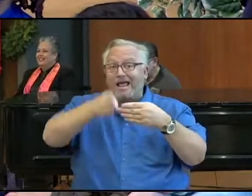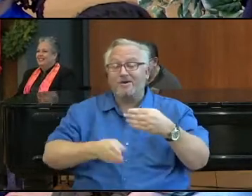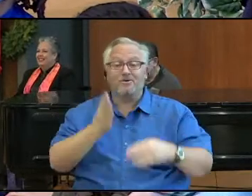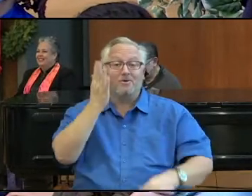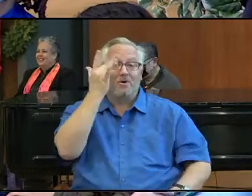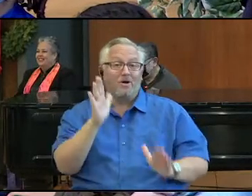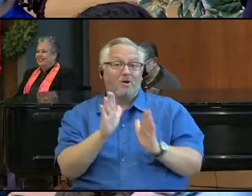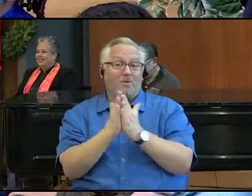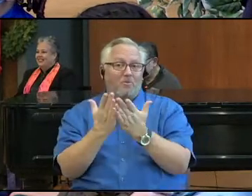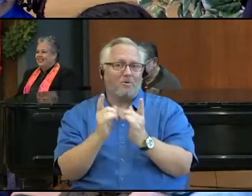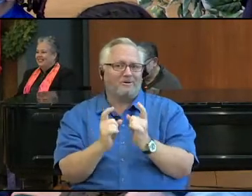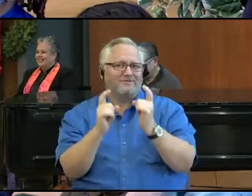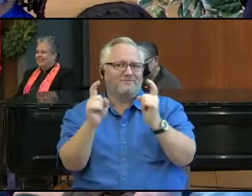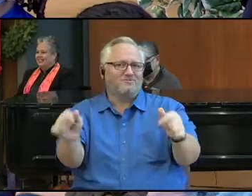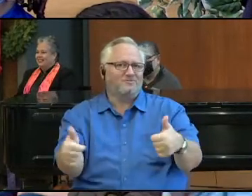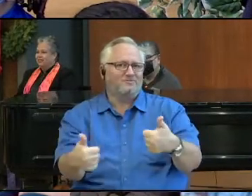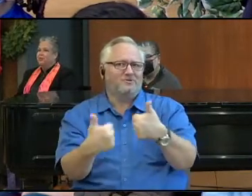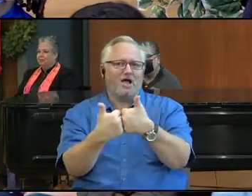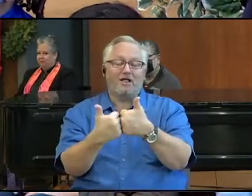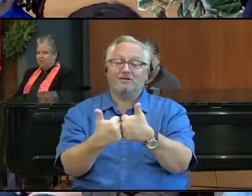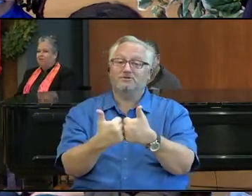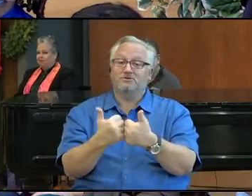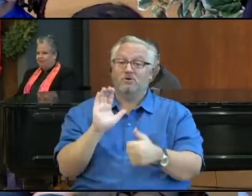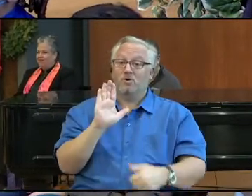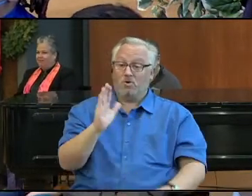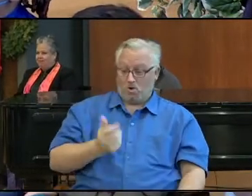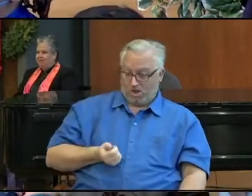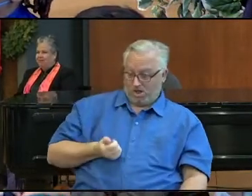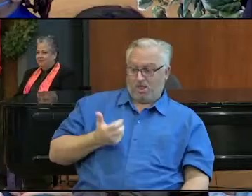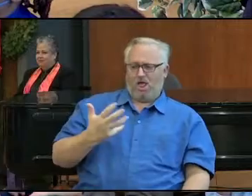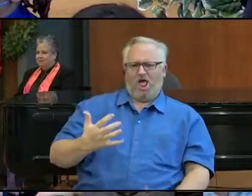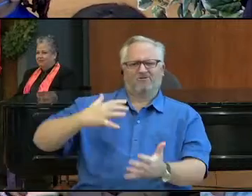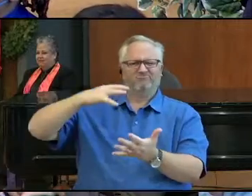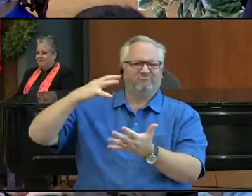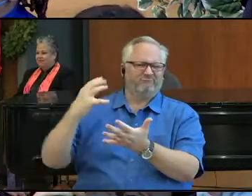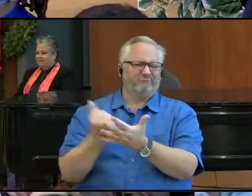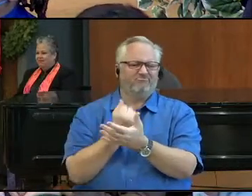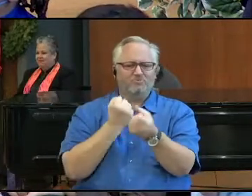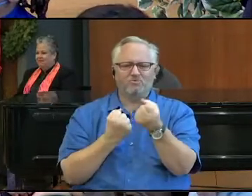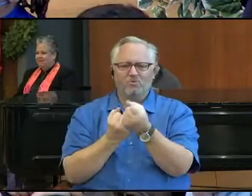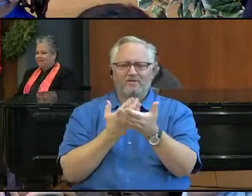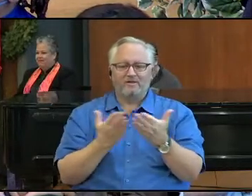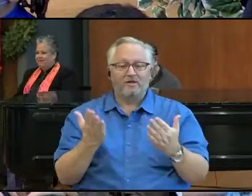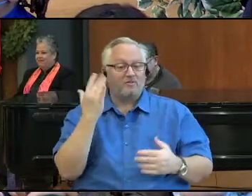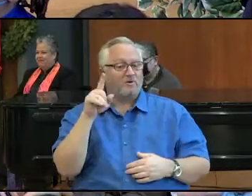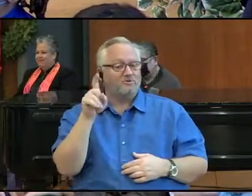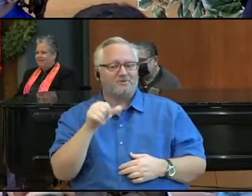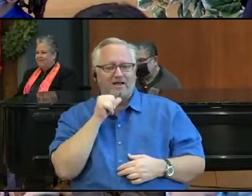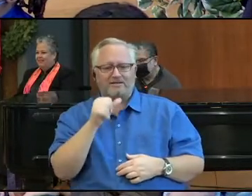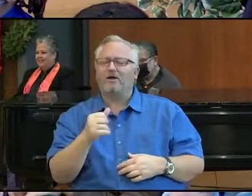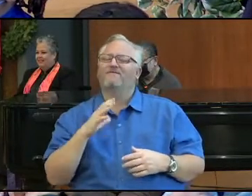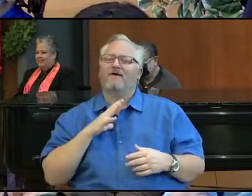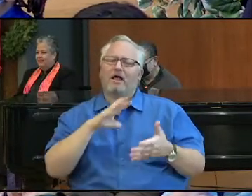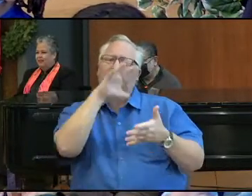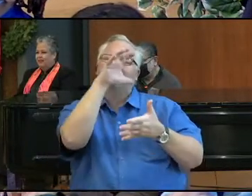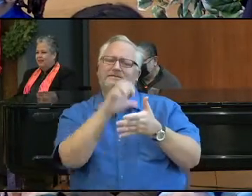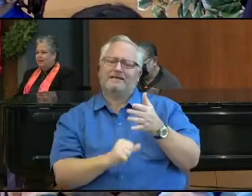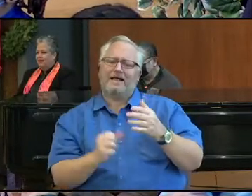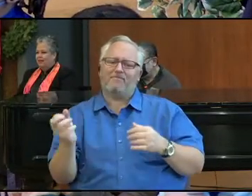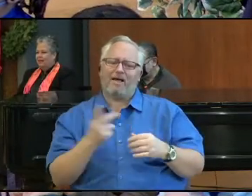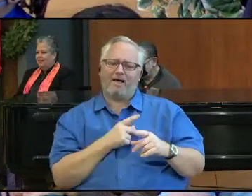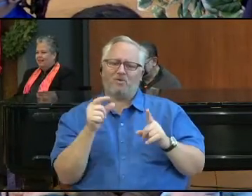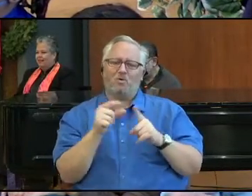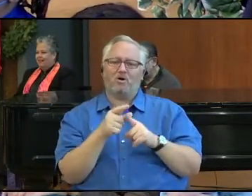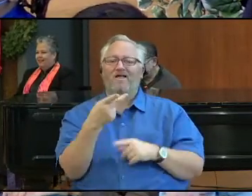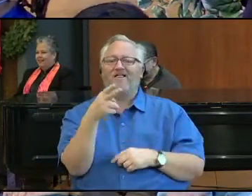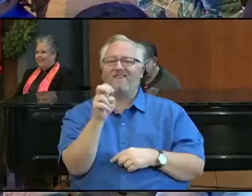you to use your voice to speak out for what you believe in. And what. Oh, that's why I don't say the end. So I take back the end.